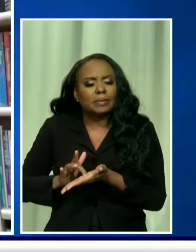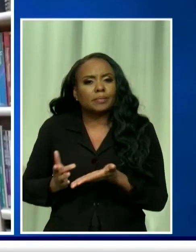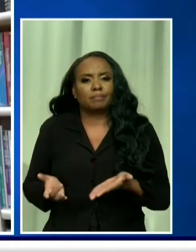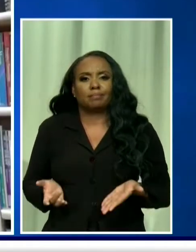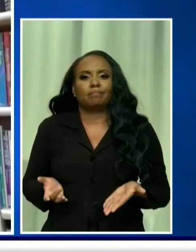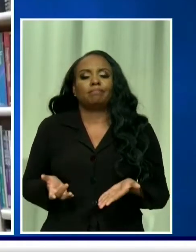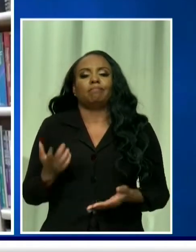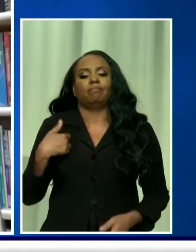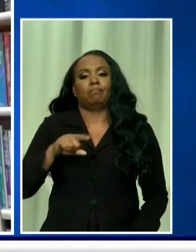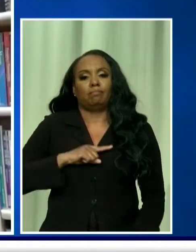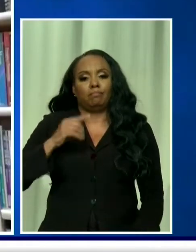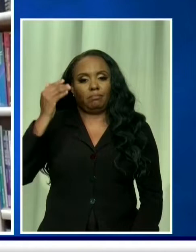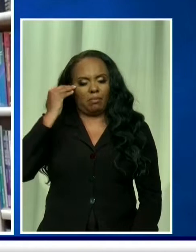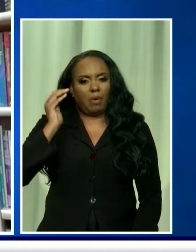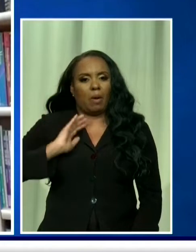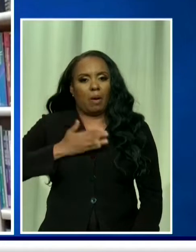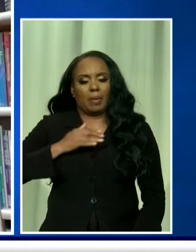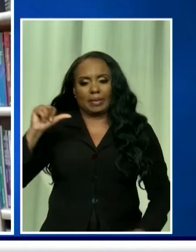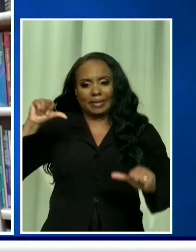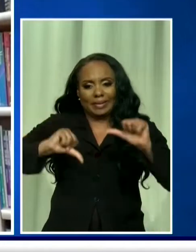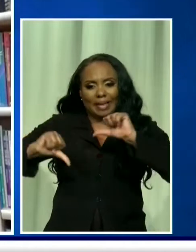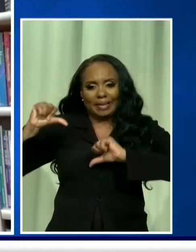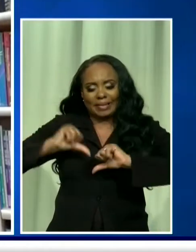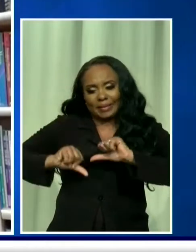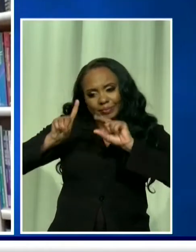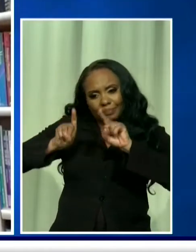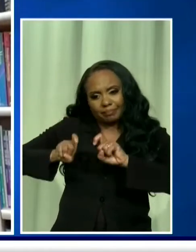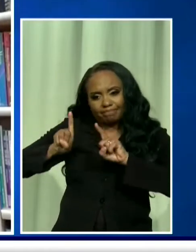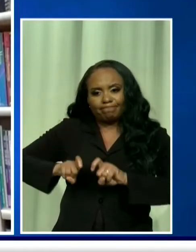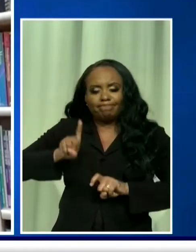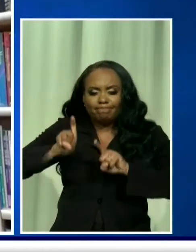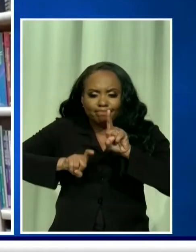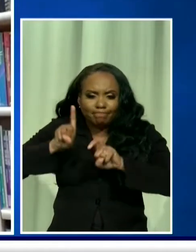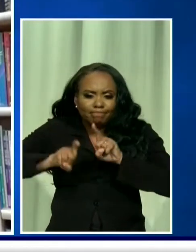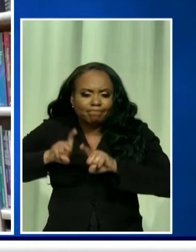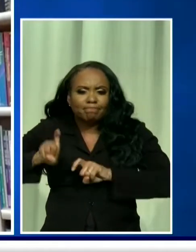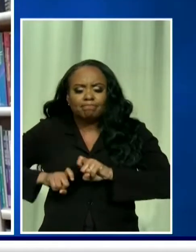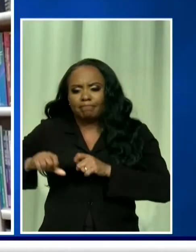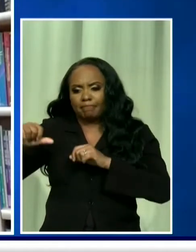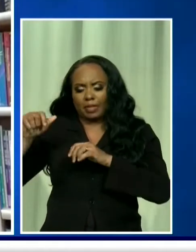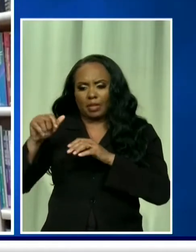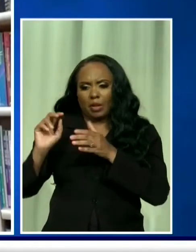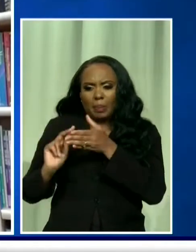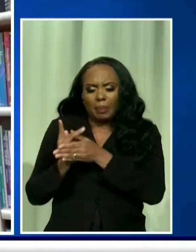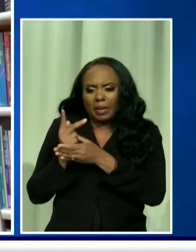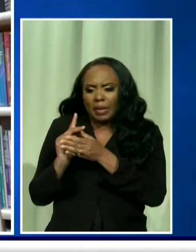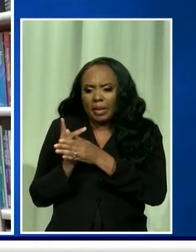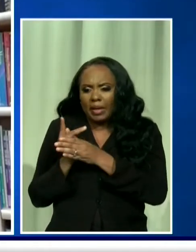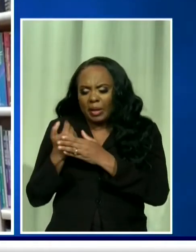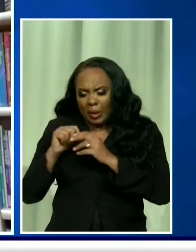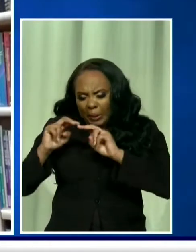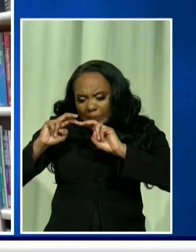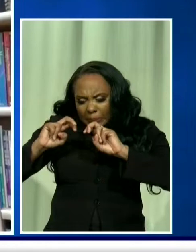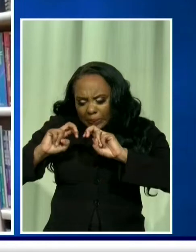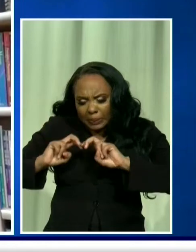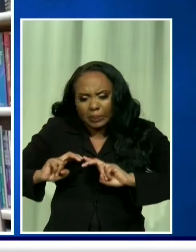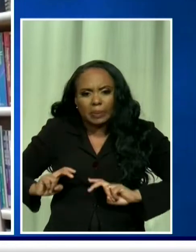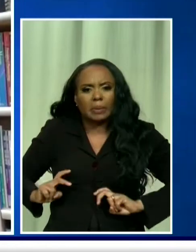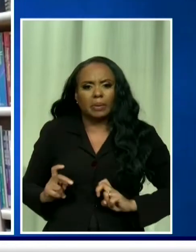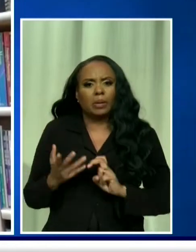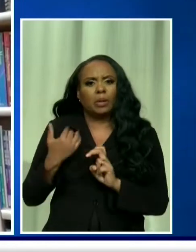scientific explorations that plants and their compounds, which we consider the secondary metabolites,